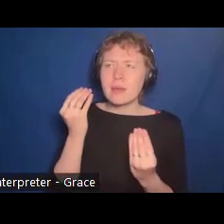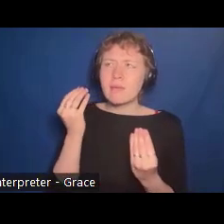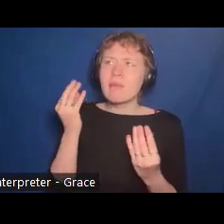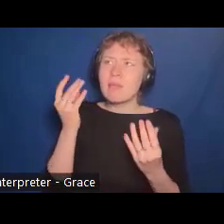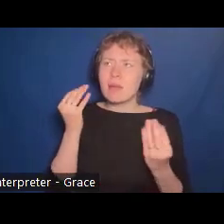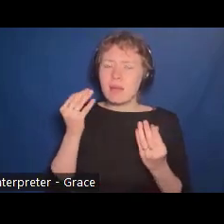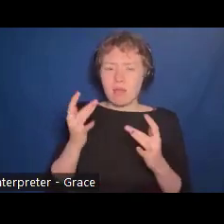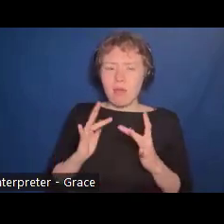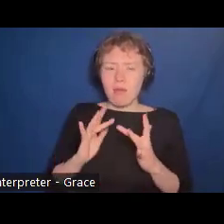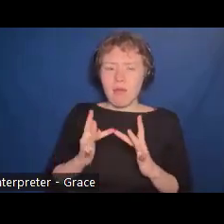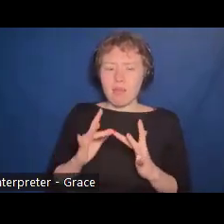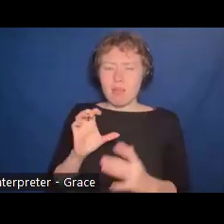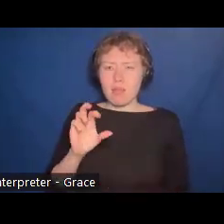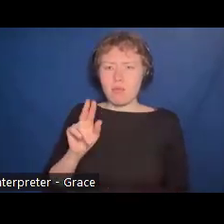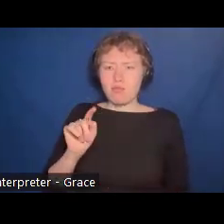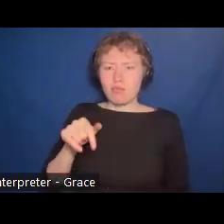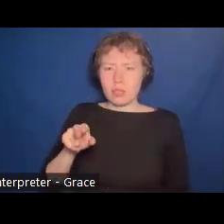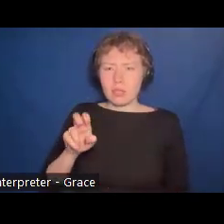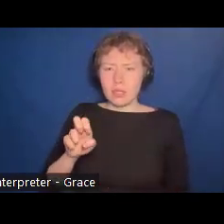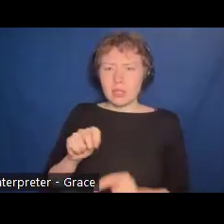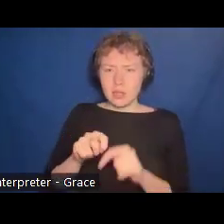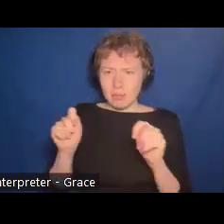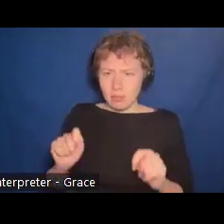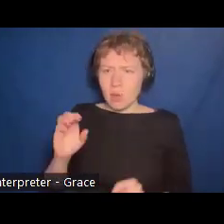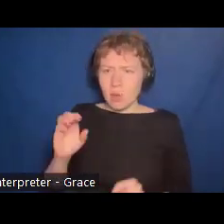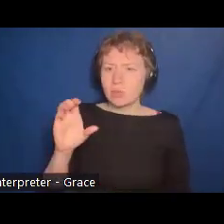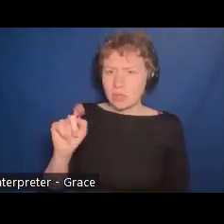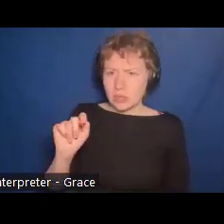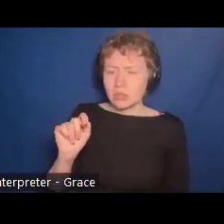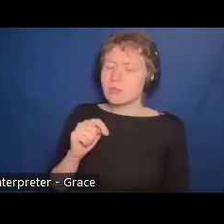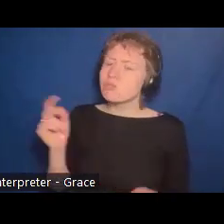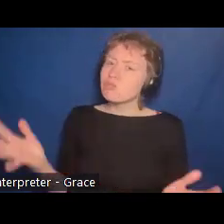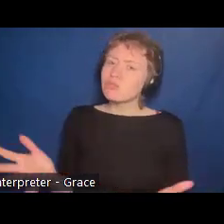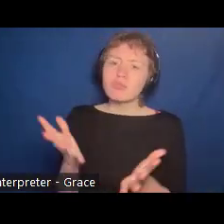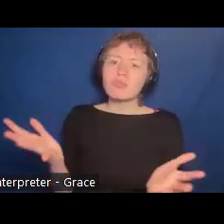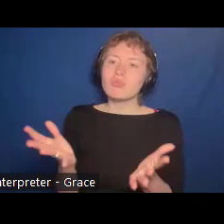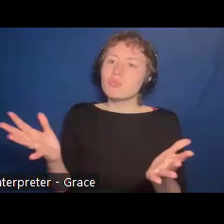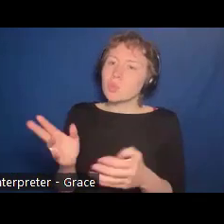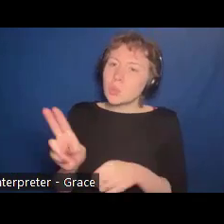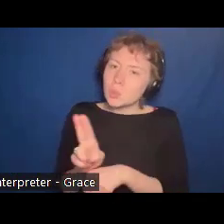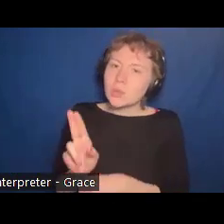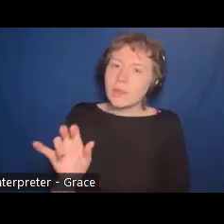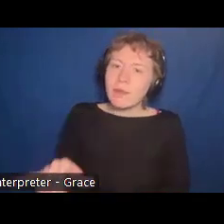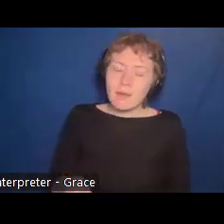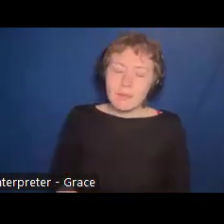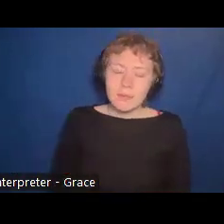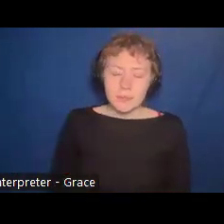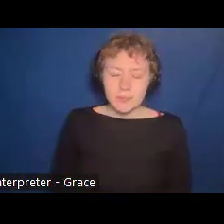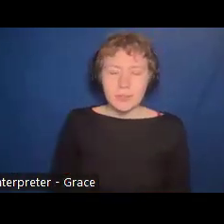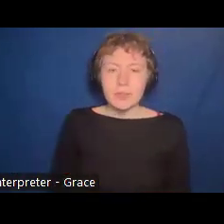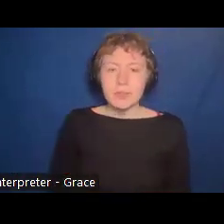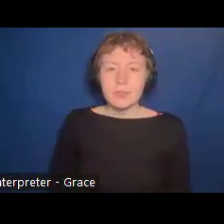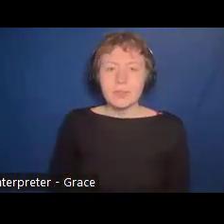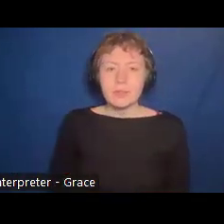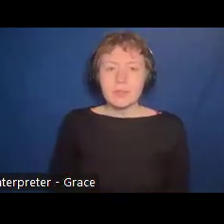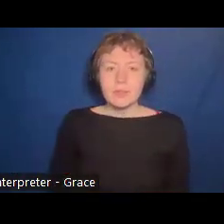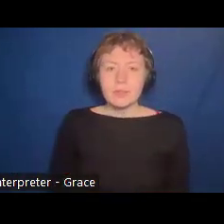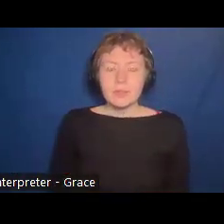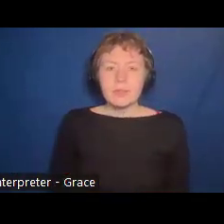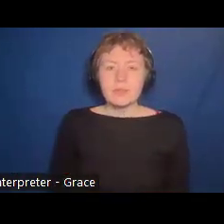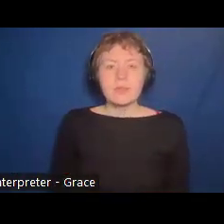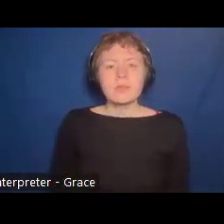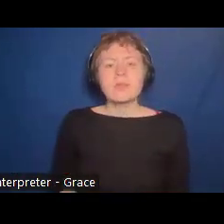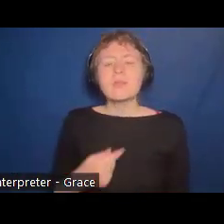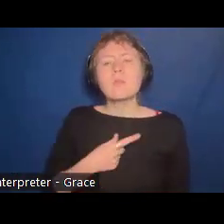the online critique template, OCT. We would very much encourage you to take advantage of that. So let me close by